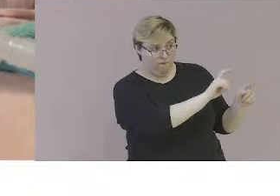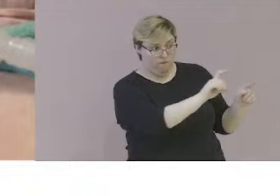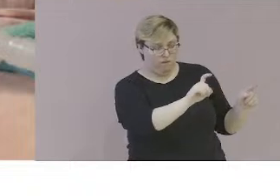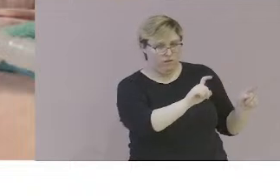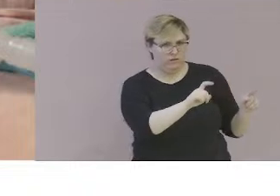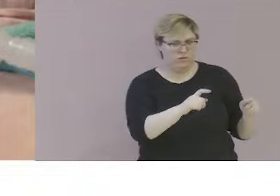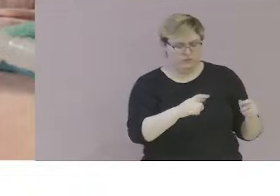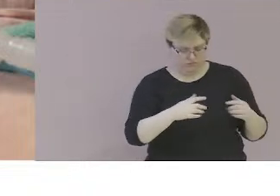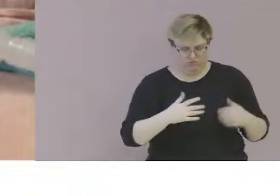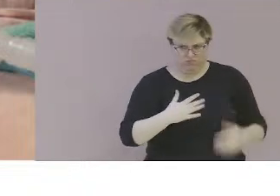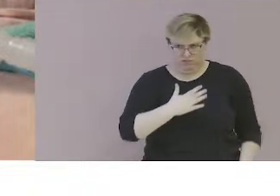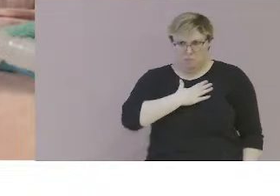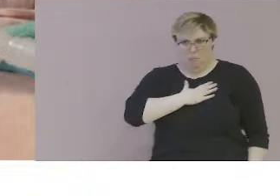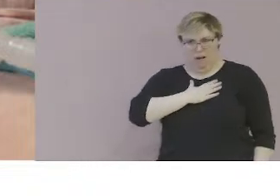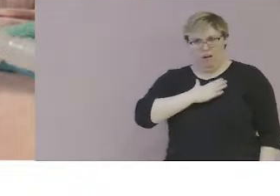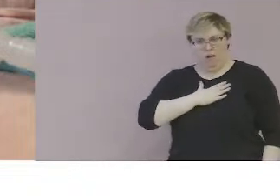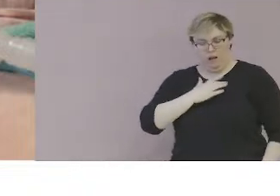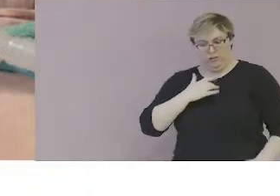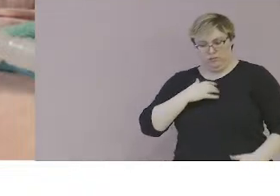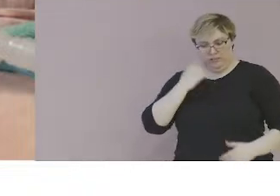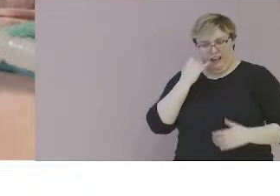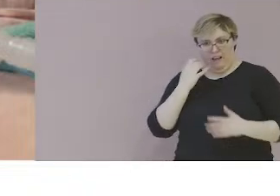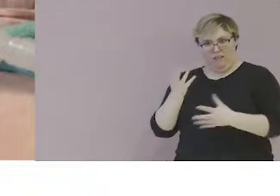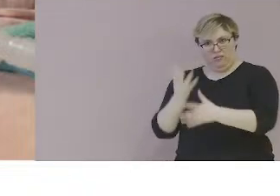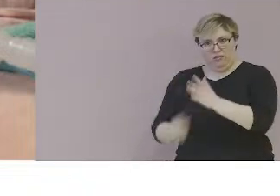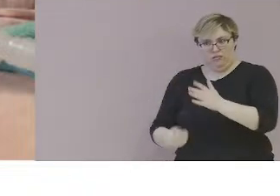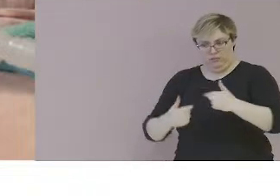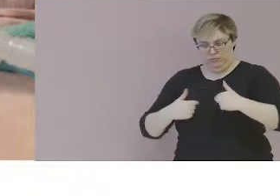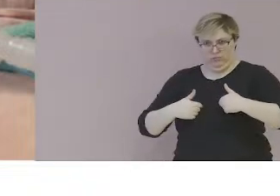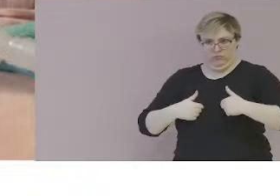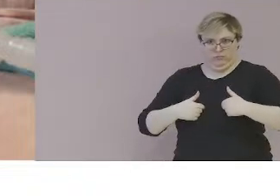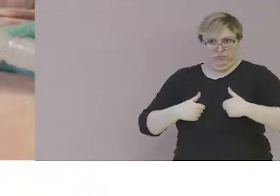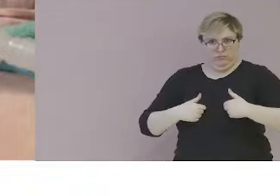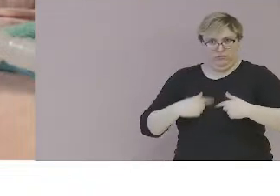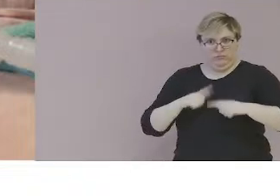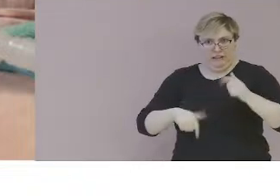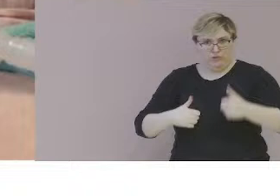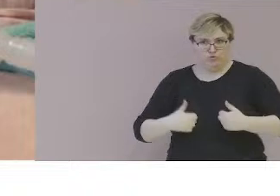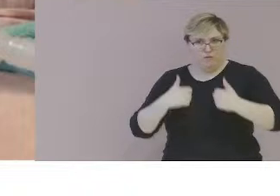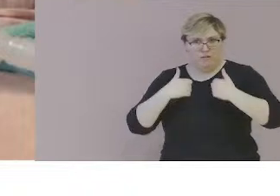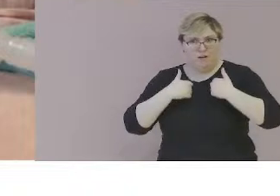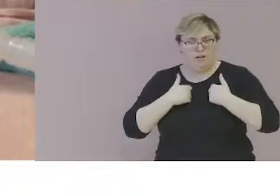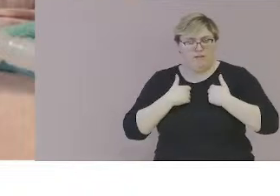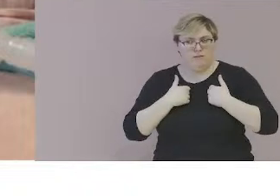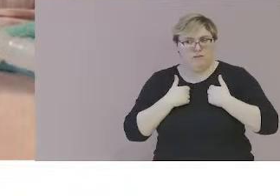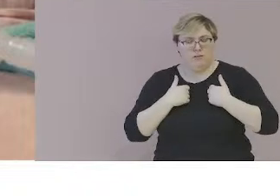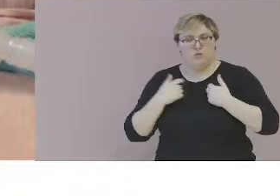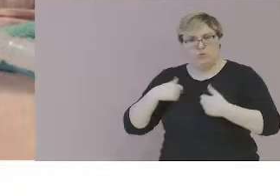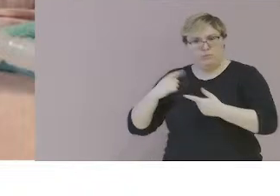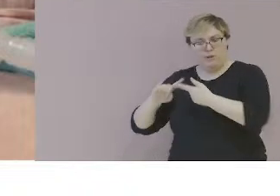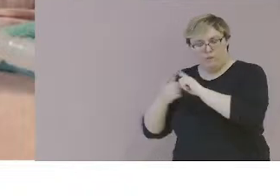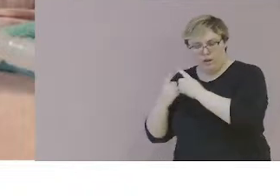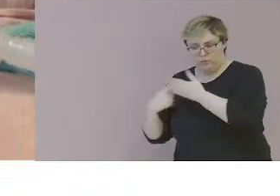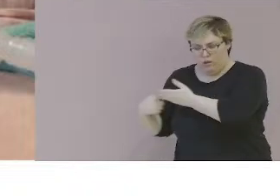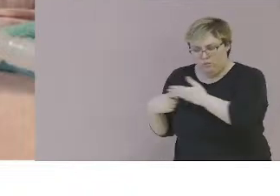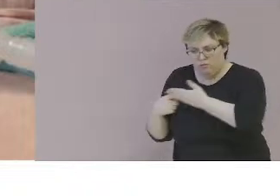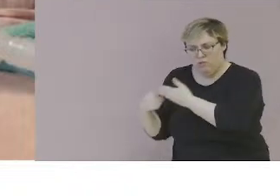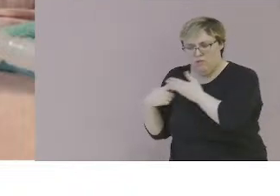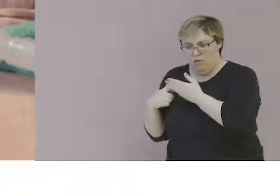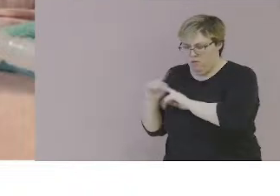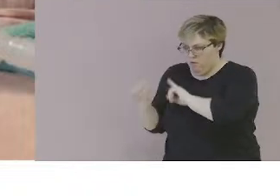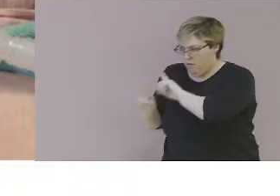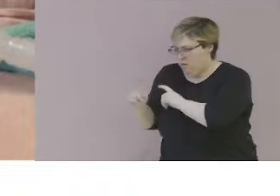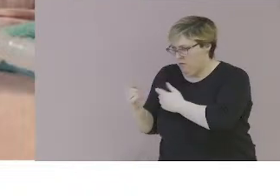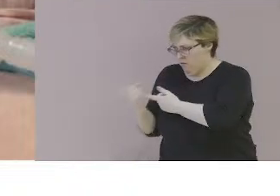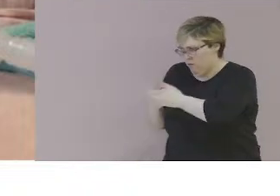made emergency plans about what to do if someone shows up at my door asking for my backup ventilator. I was getting